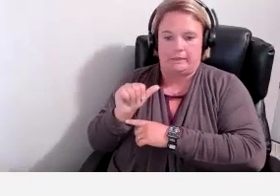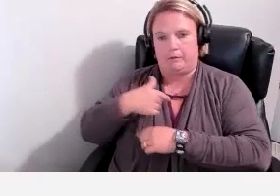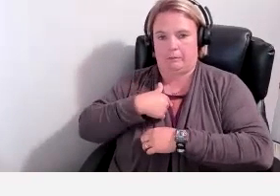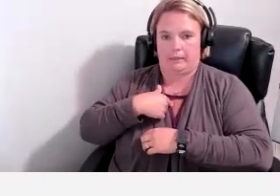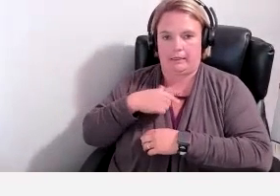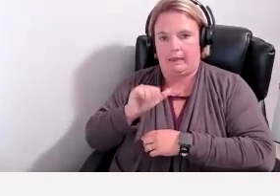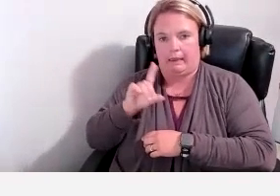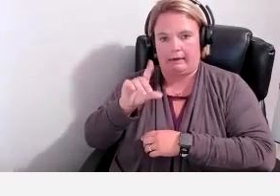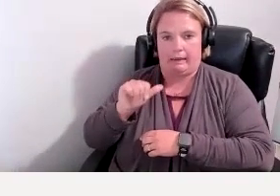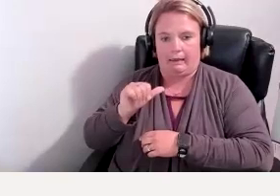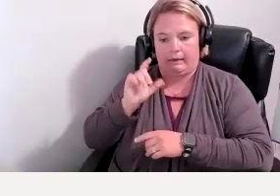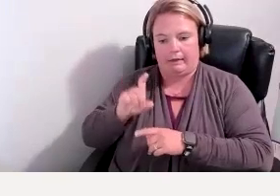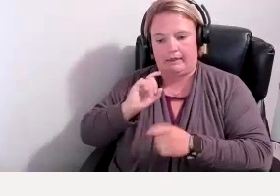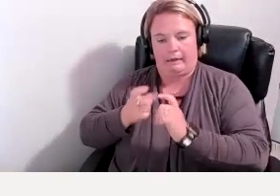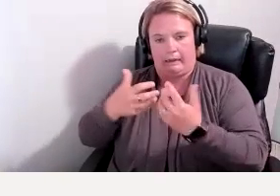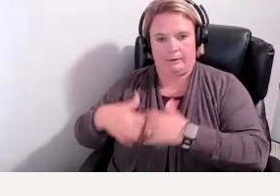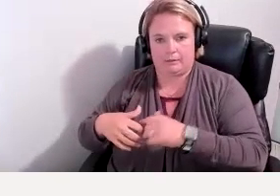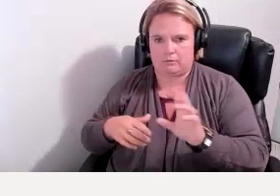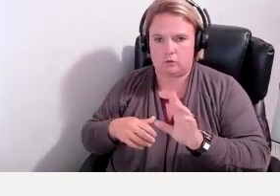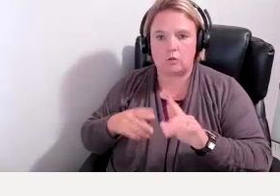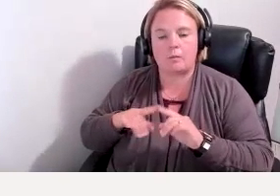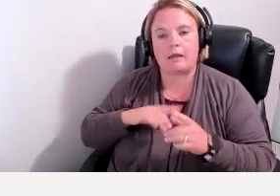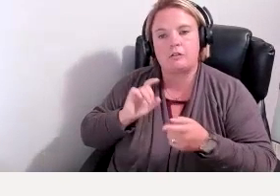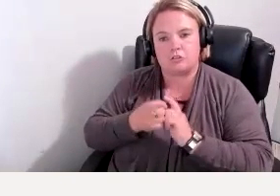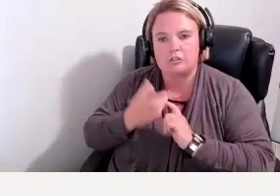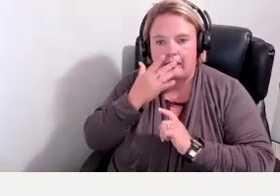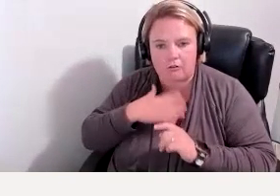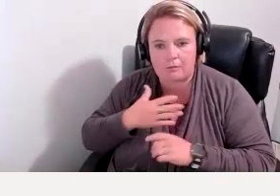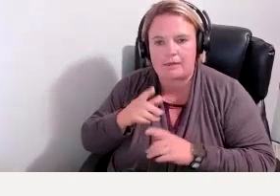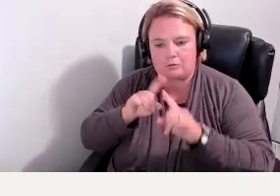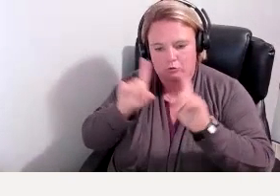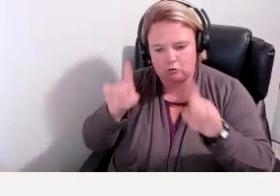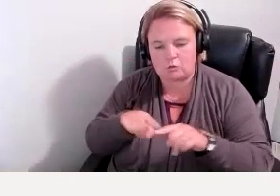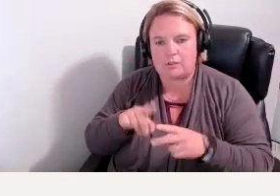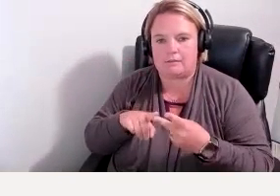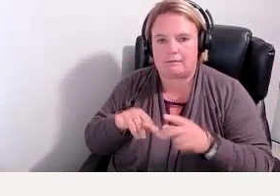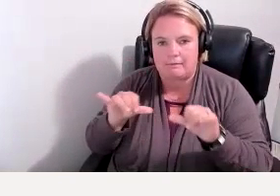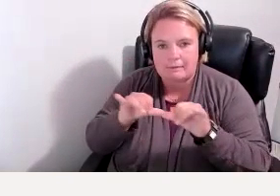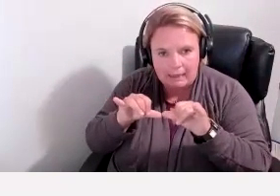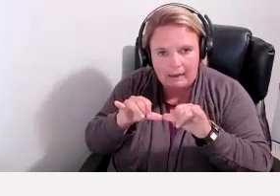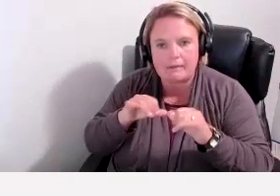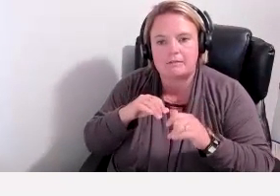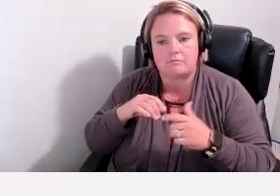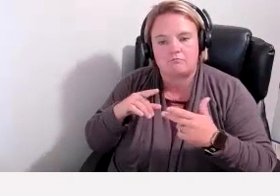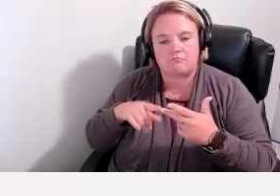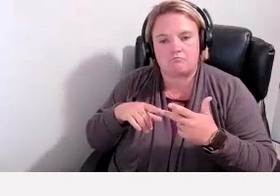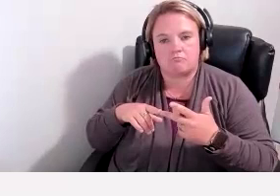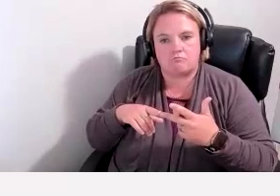ADA or needing accommodations, but I go in there, I change the color of my screen and the size, and